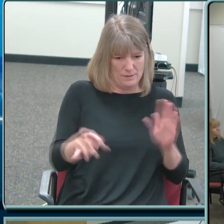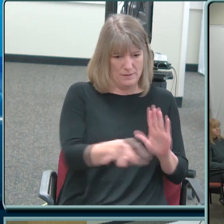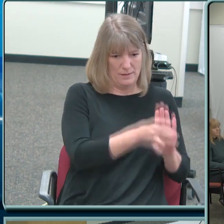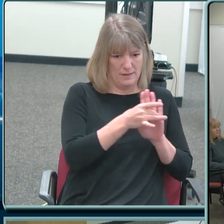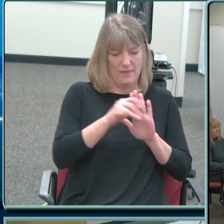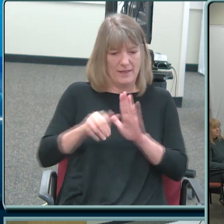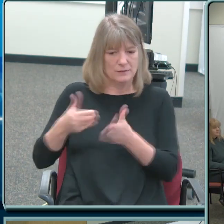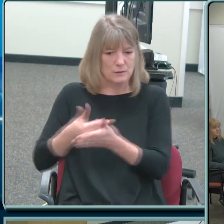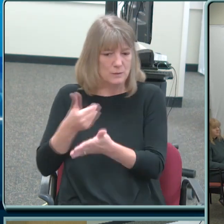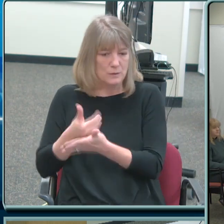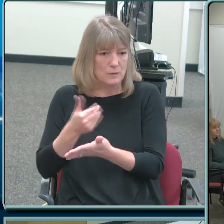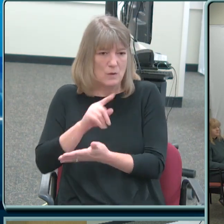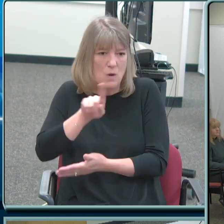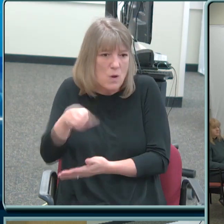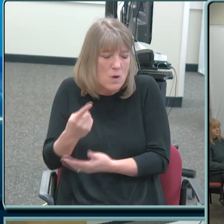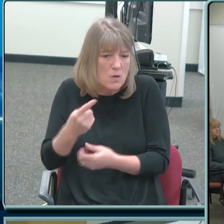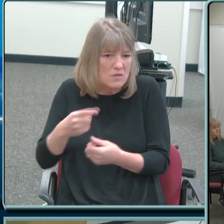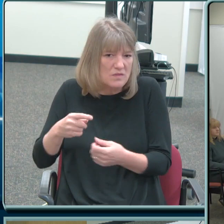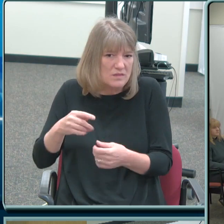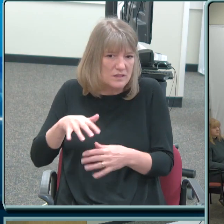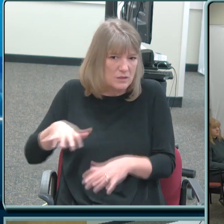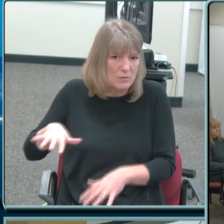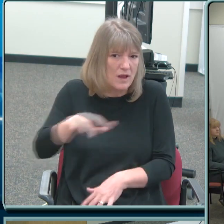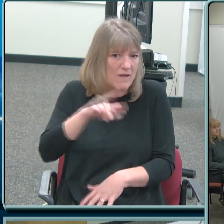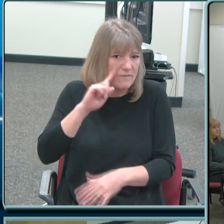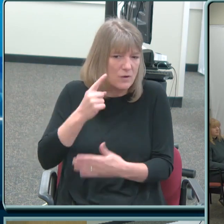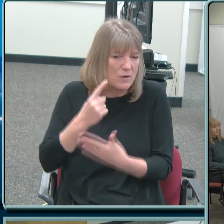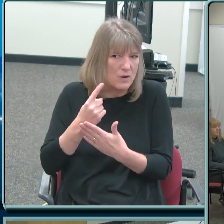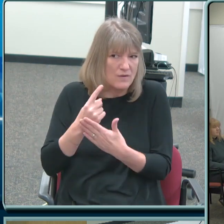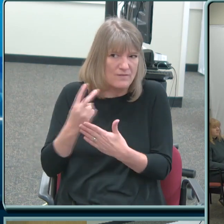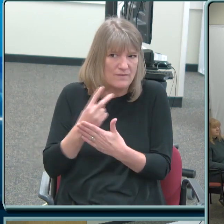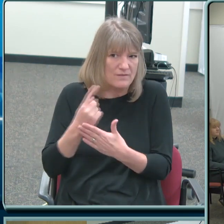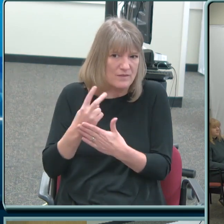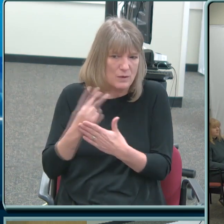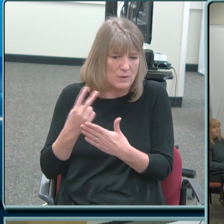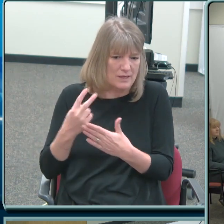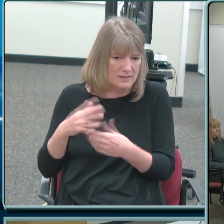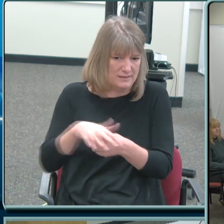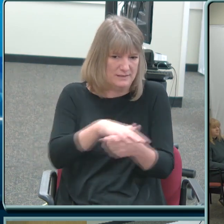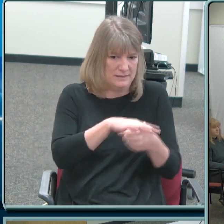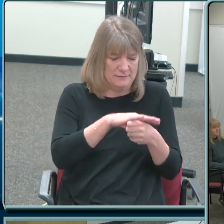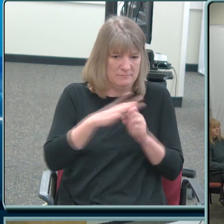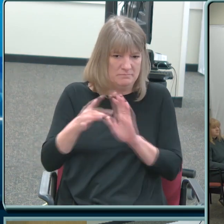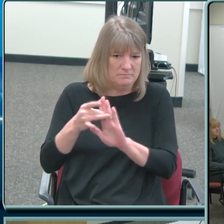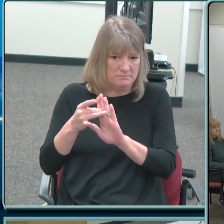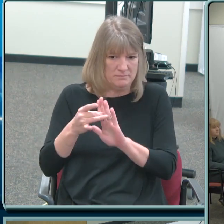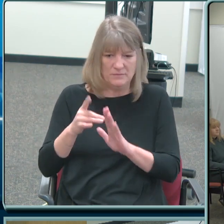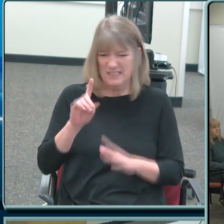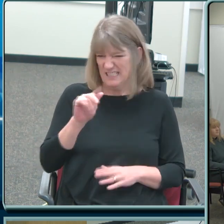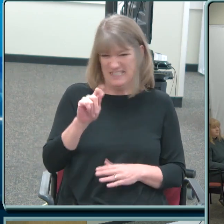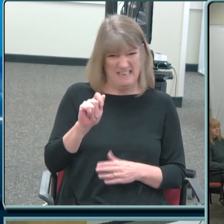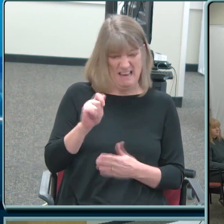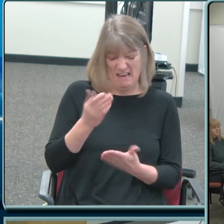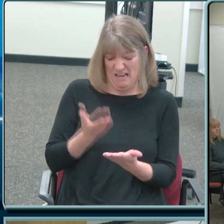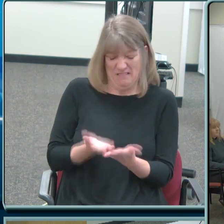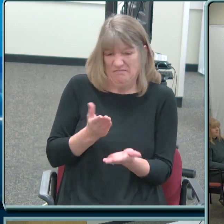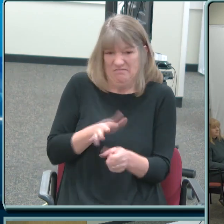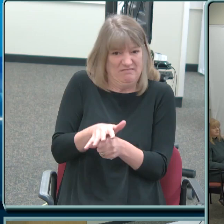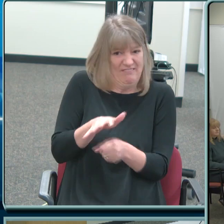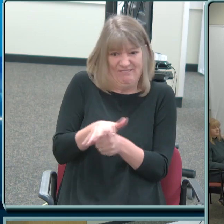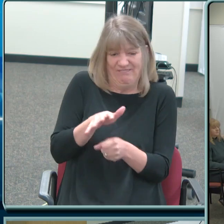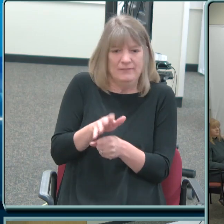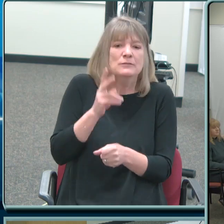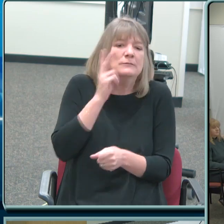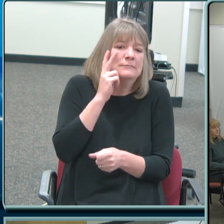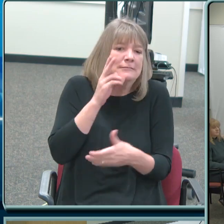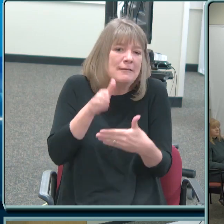newer one. We've only had it around for a few weeks or so in our region. We don't have the data yet to see if the